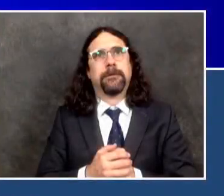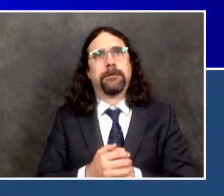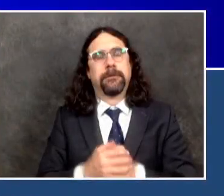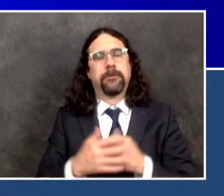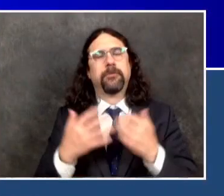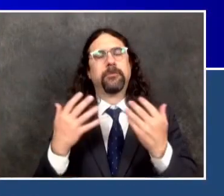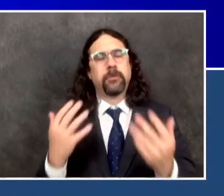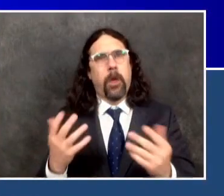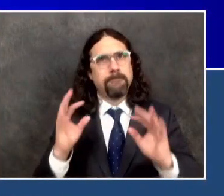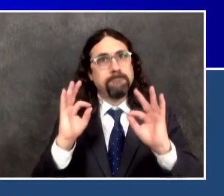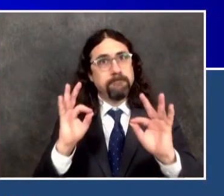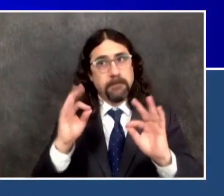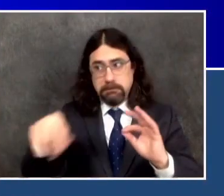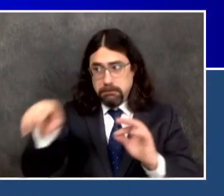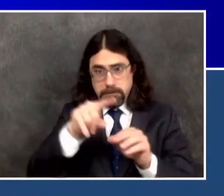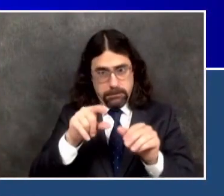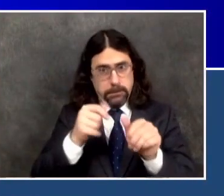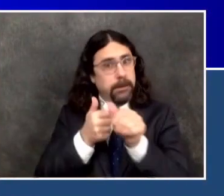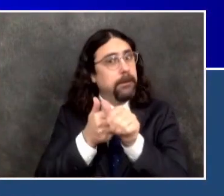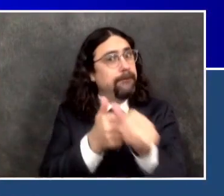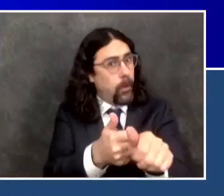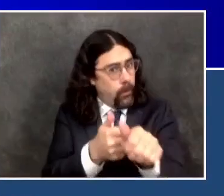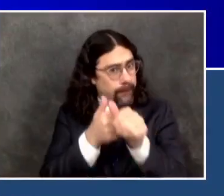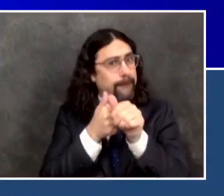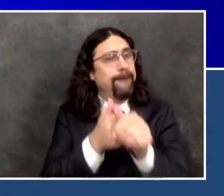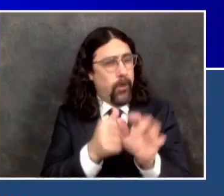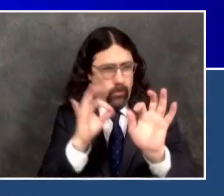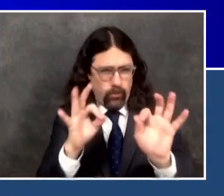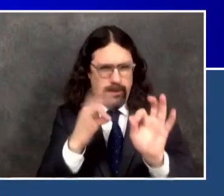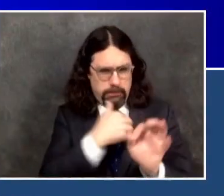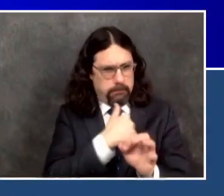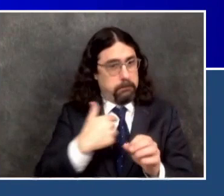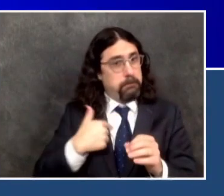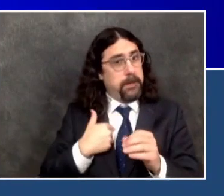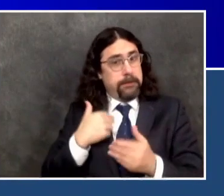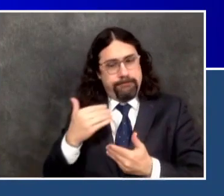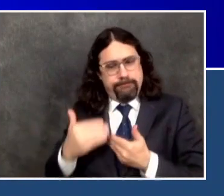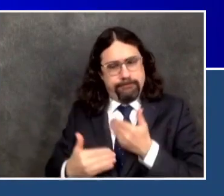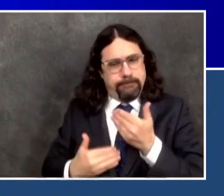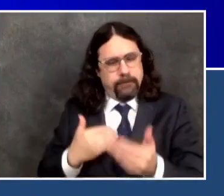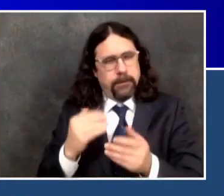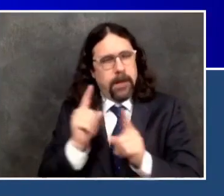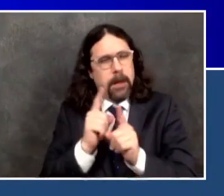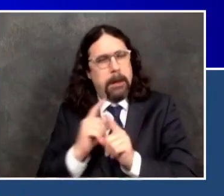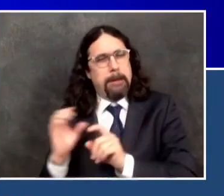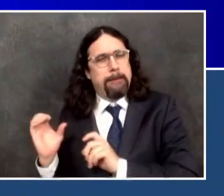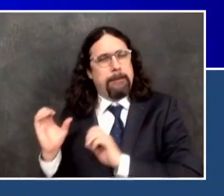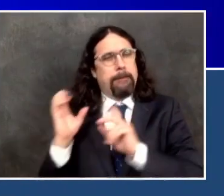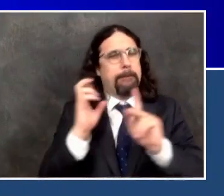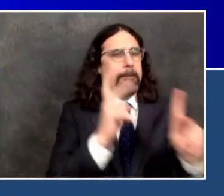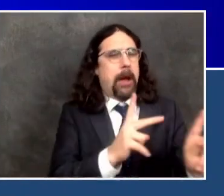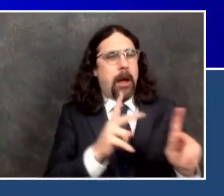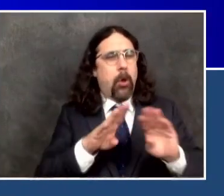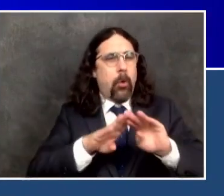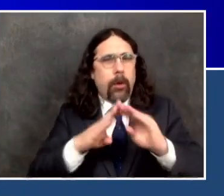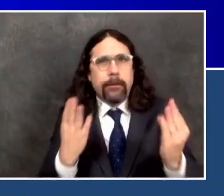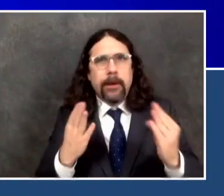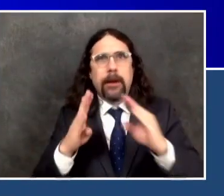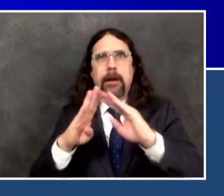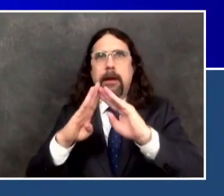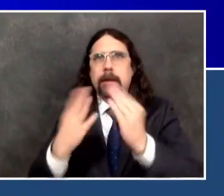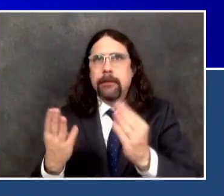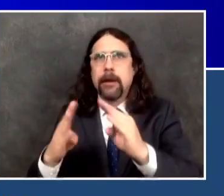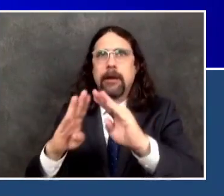We already miss so much what was part of our everyday lives. A lot of us are missing sports, both playing sports, watching sports. We're